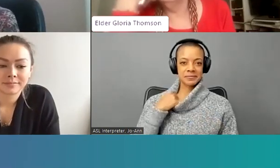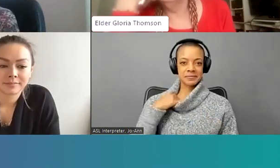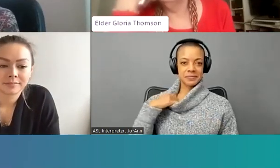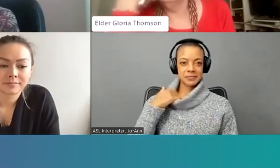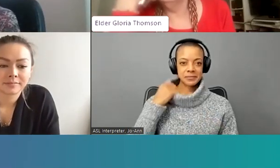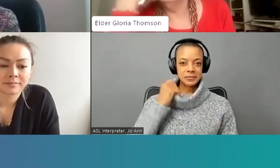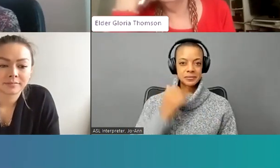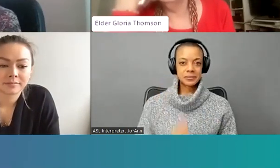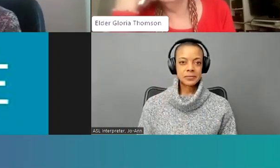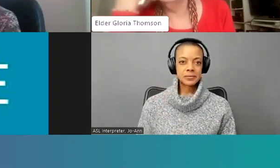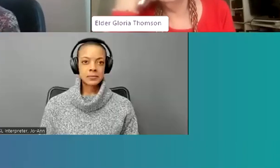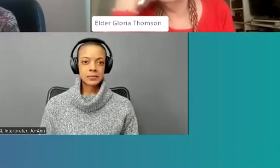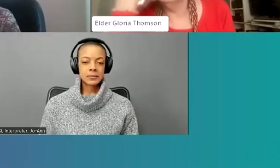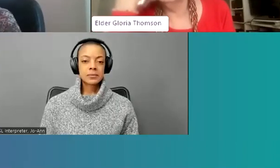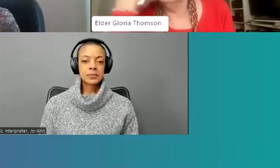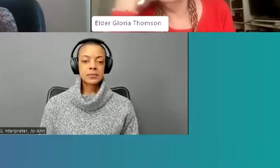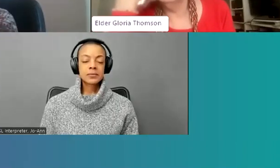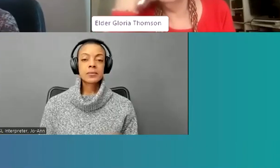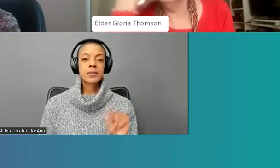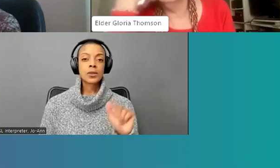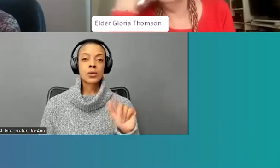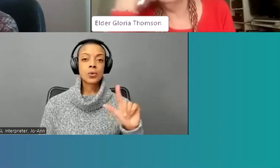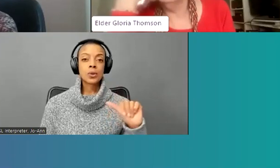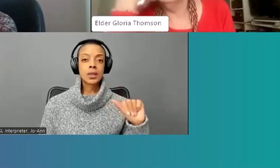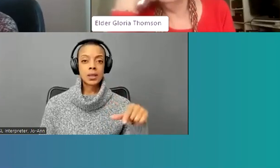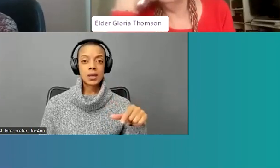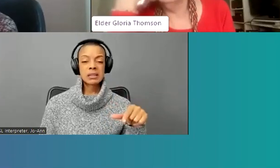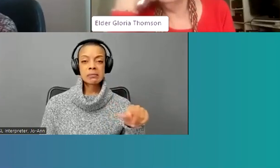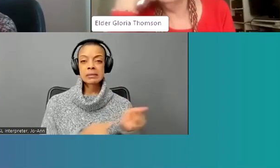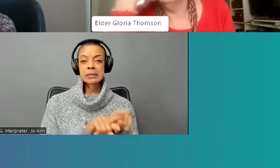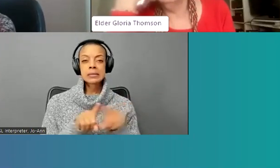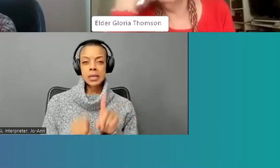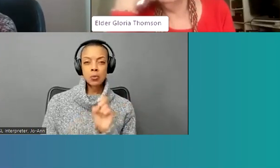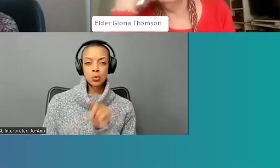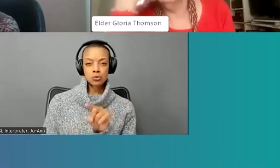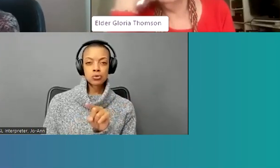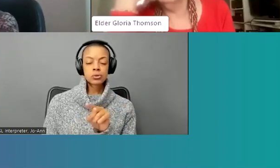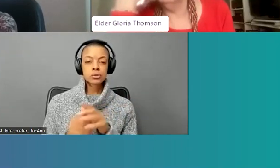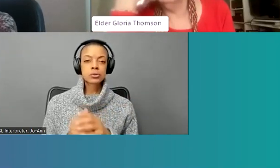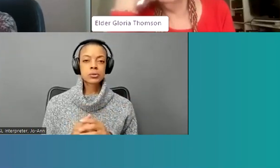Okay. Naulaq, so basically the same question again. I'm just, you know,